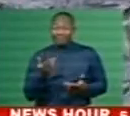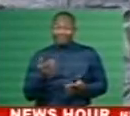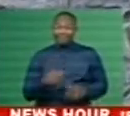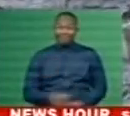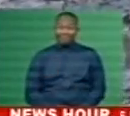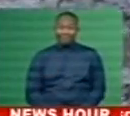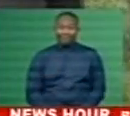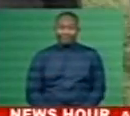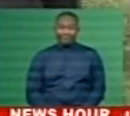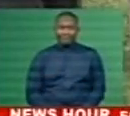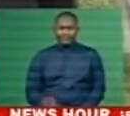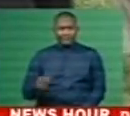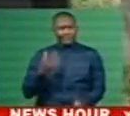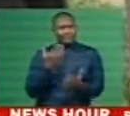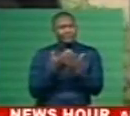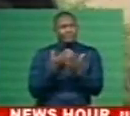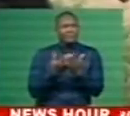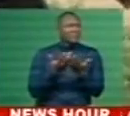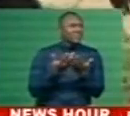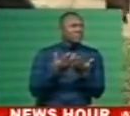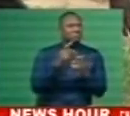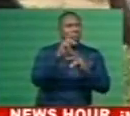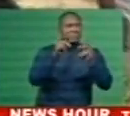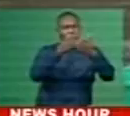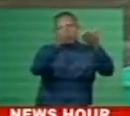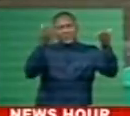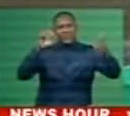up nowadays. He appealed to corporate